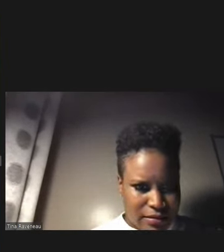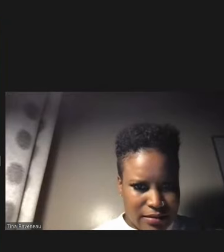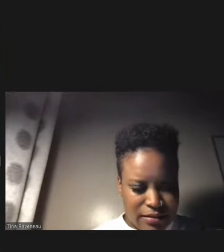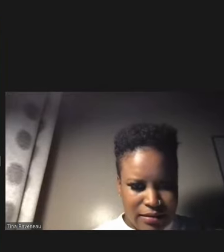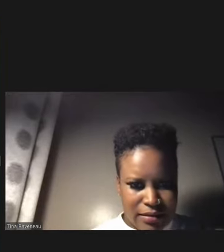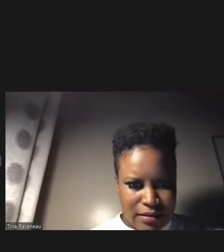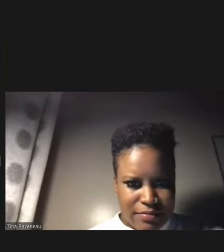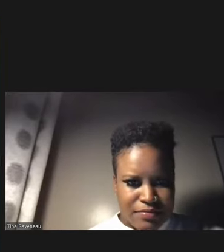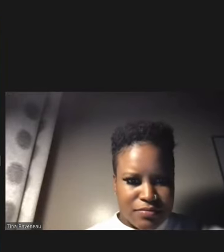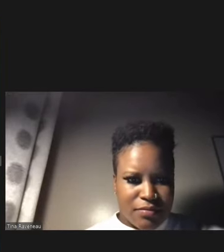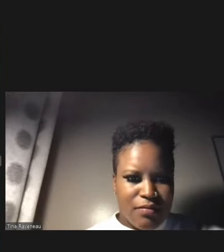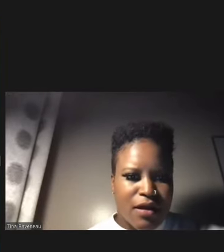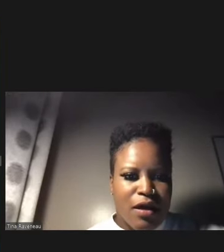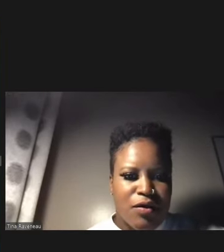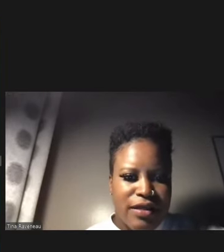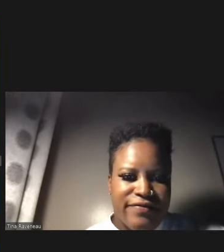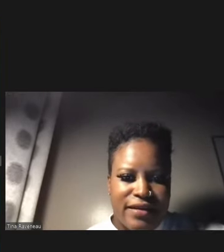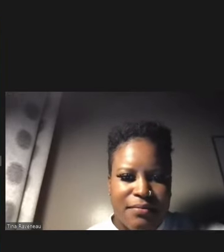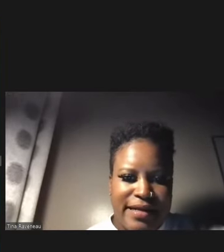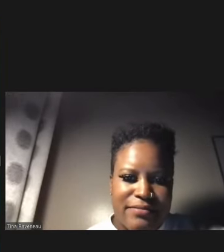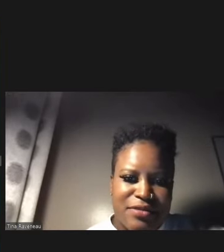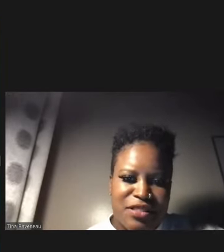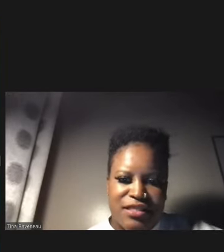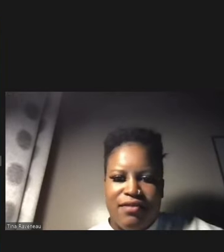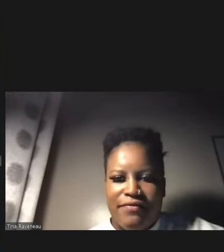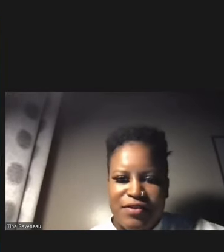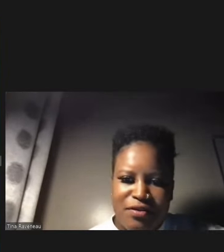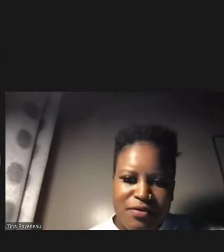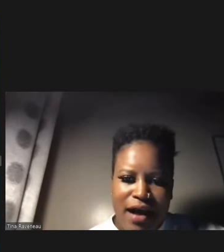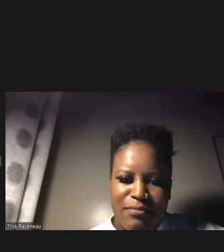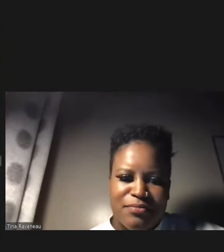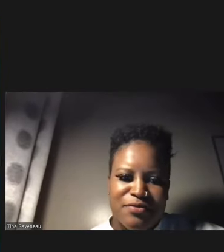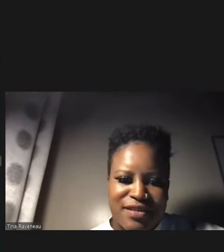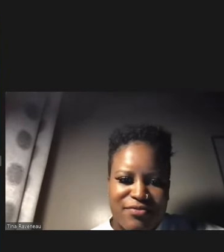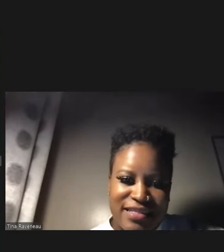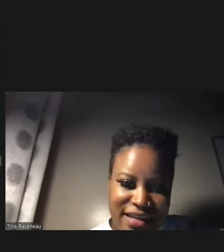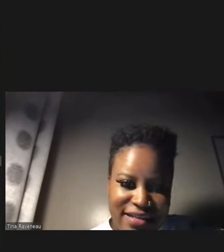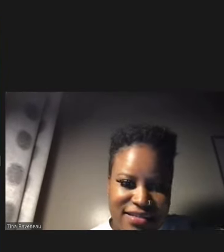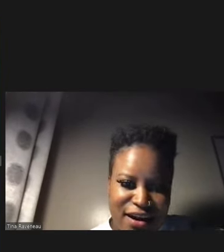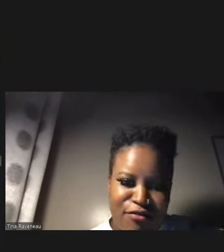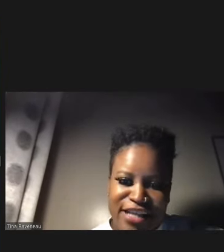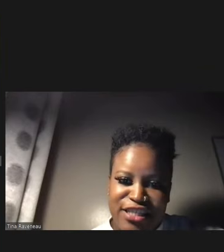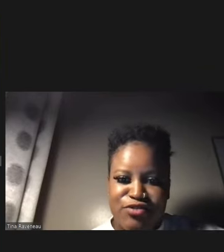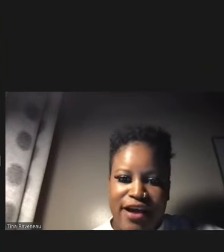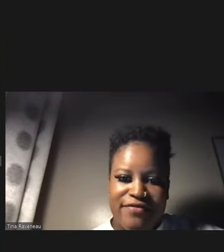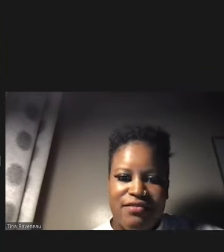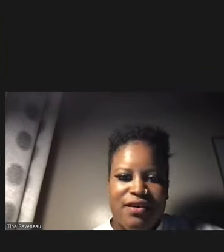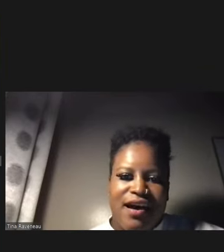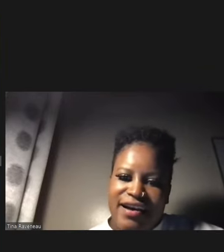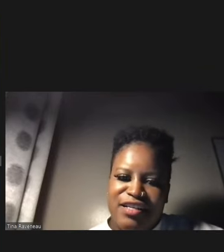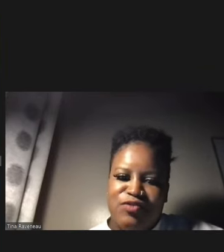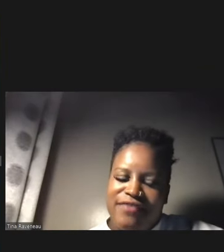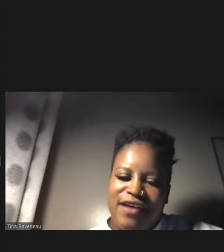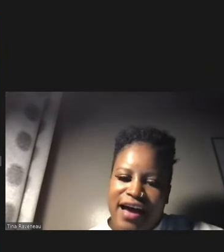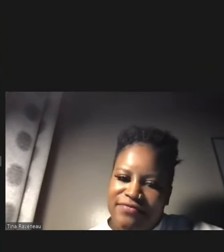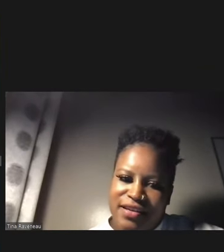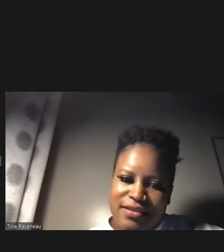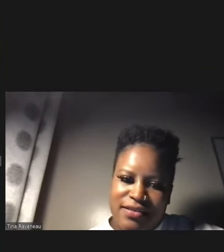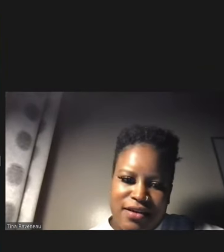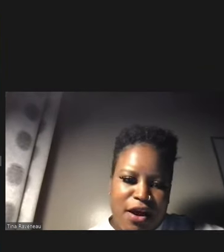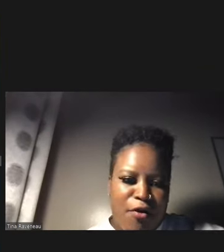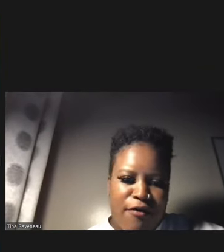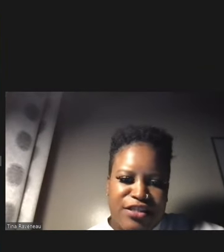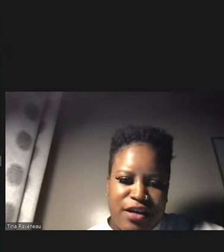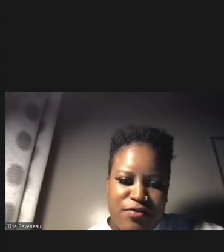Yes, we can. Good evening. My name is Tina Ravenu. I'm a Brooklyn resident, a rideshare driver, and a driver